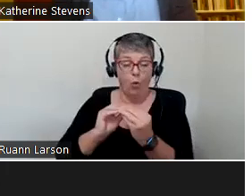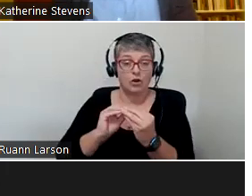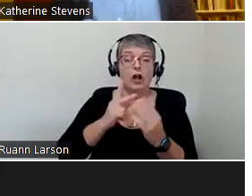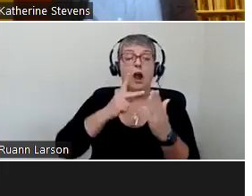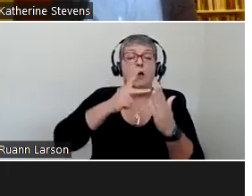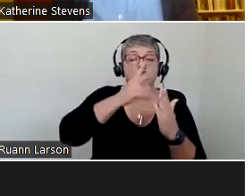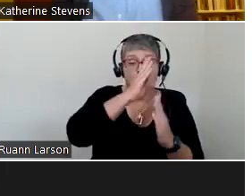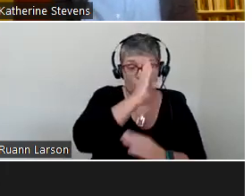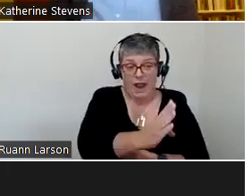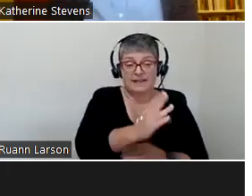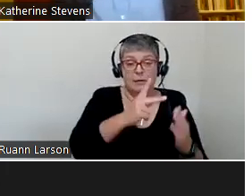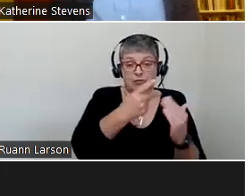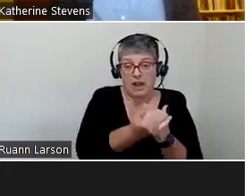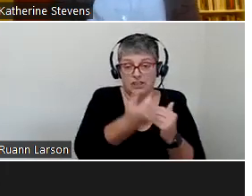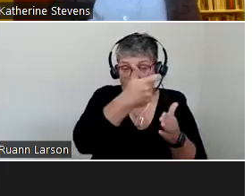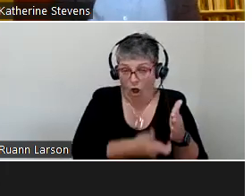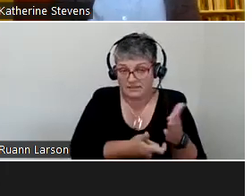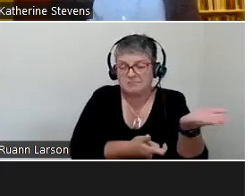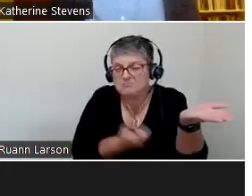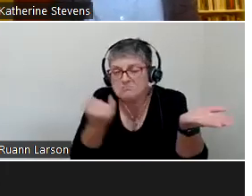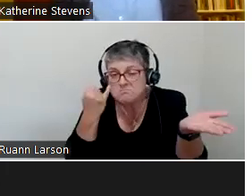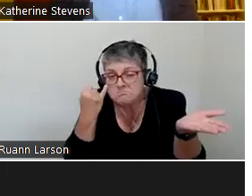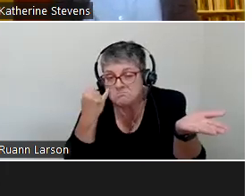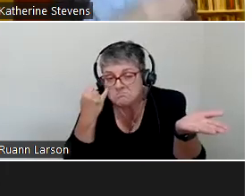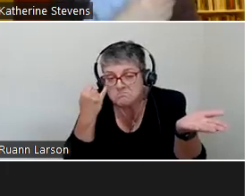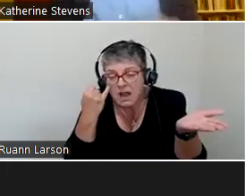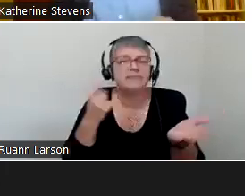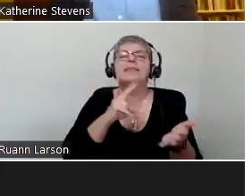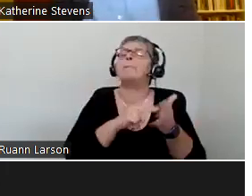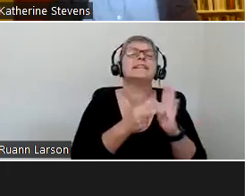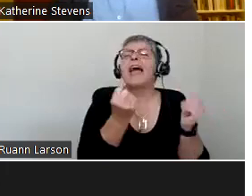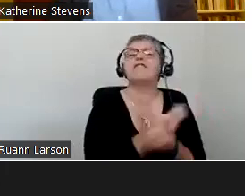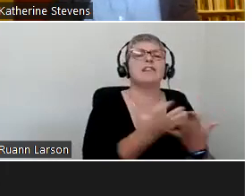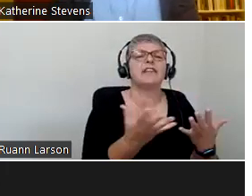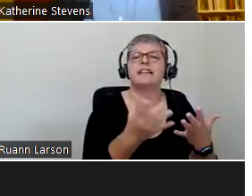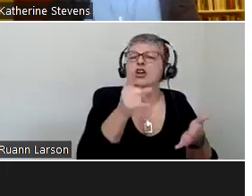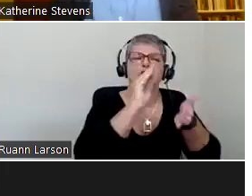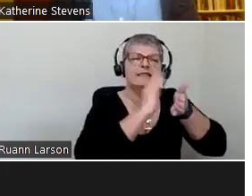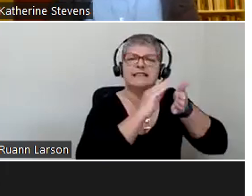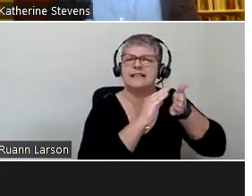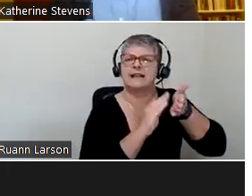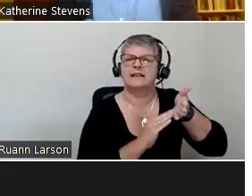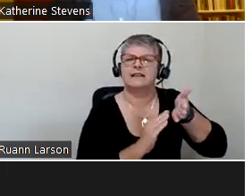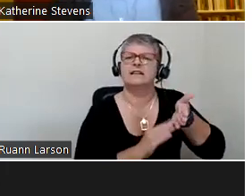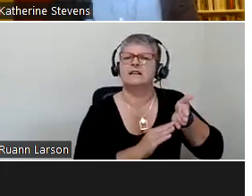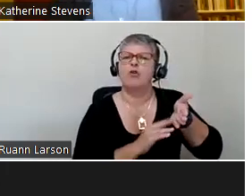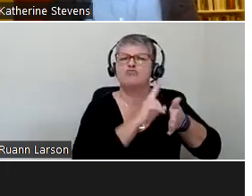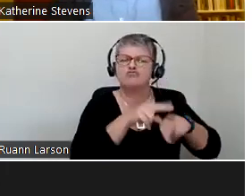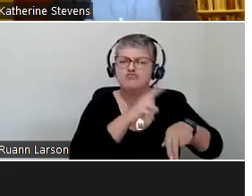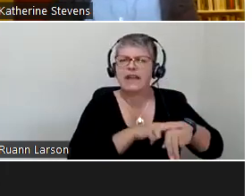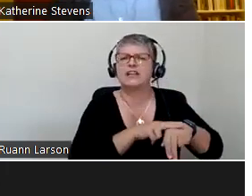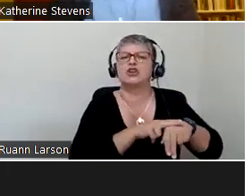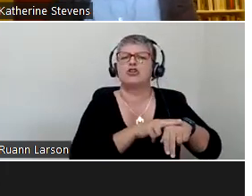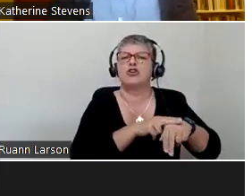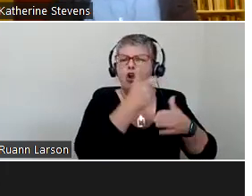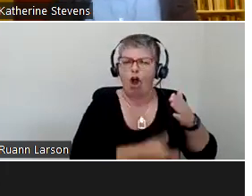costs. So if your total direct project costs, those are all the costs that you're listing in those regular cost line items, things